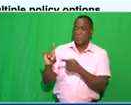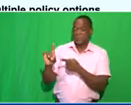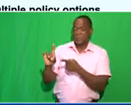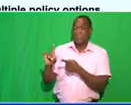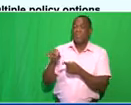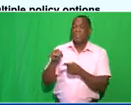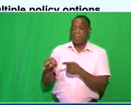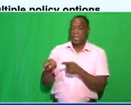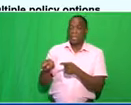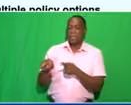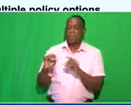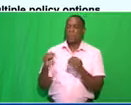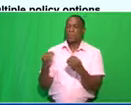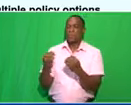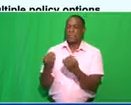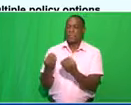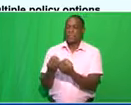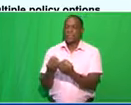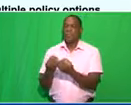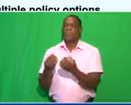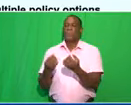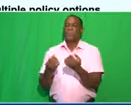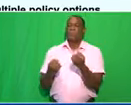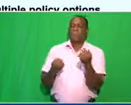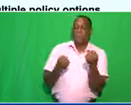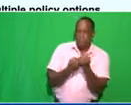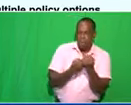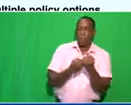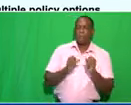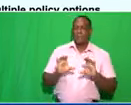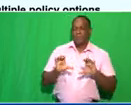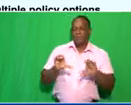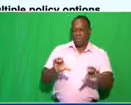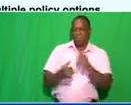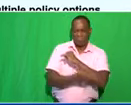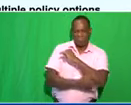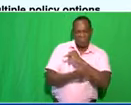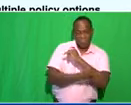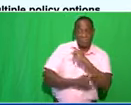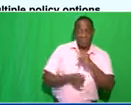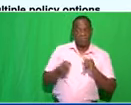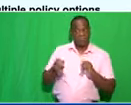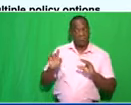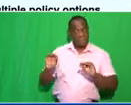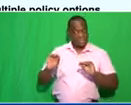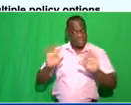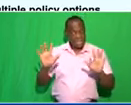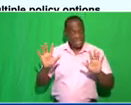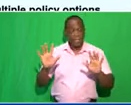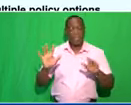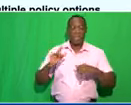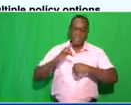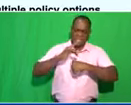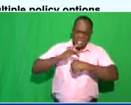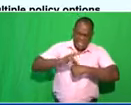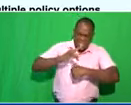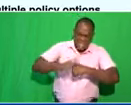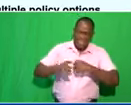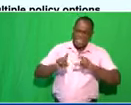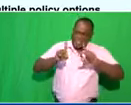very clear that early exam, we'll make that clear from discussions that I've been having,